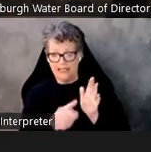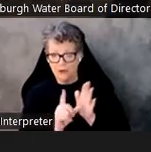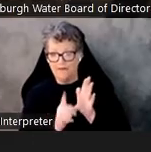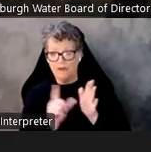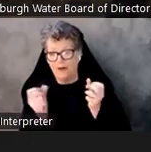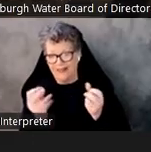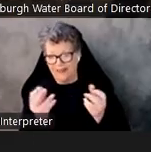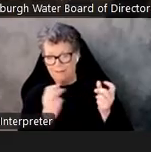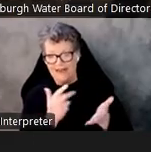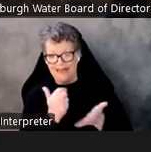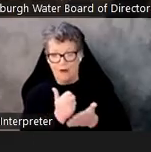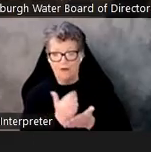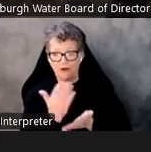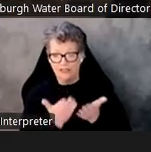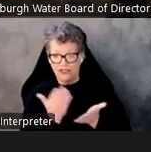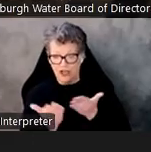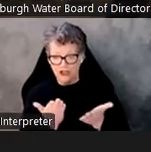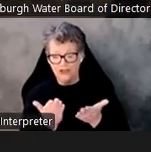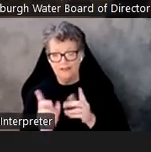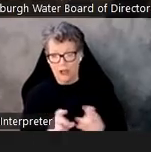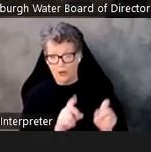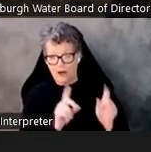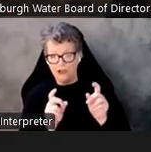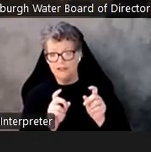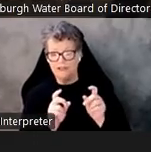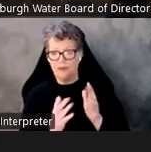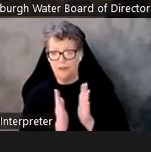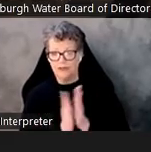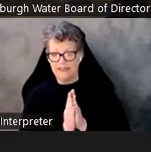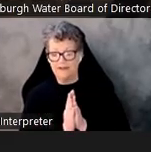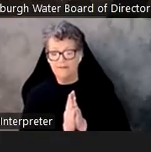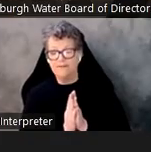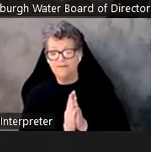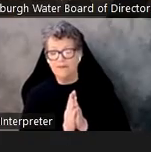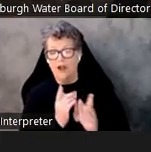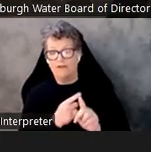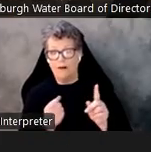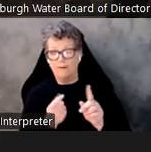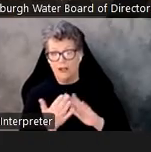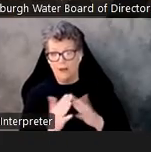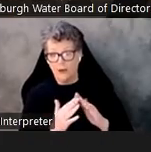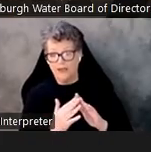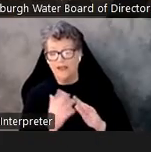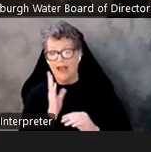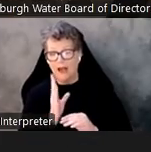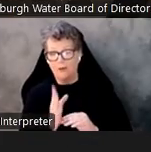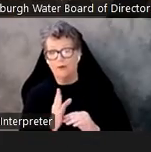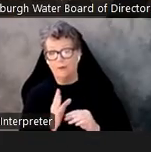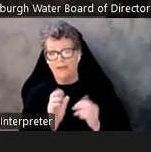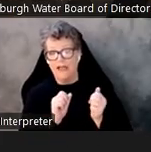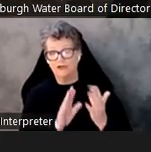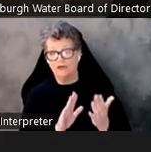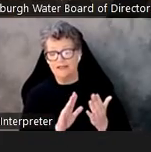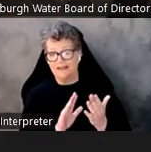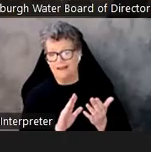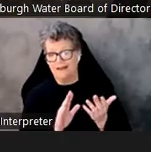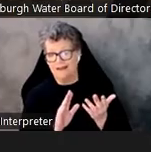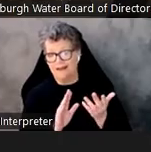many helpful suggestions and questions that we received from the community, and we will be addressing as